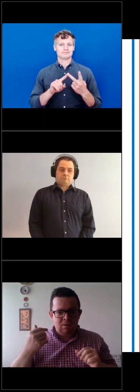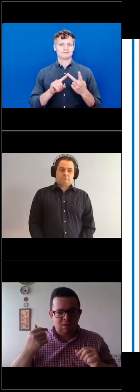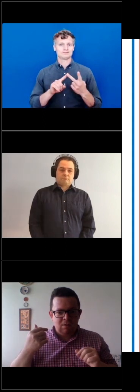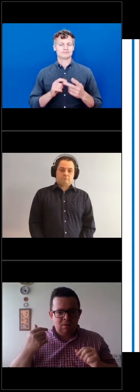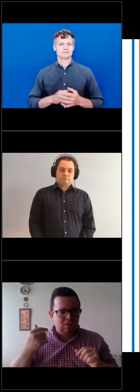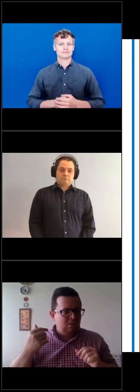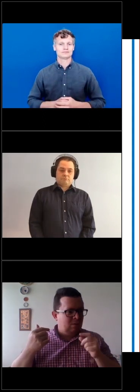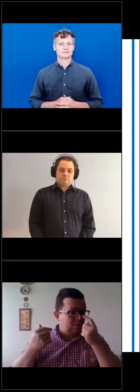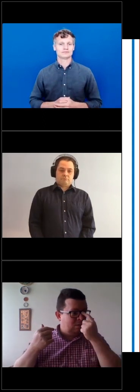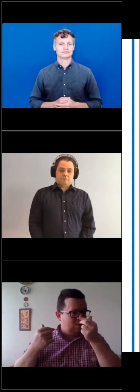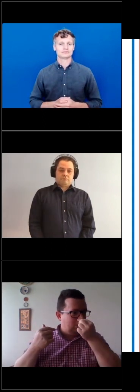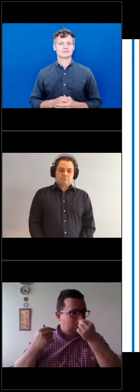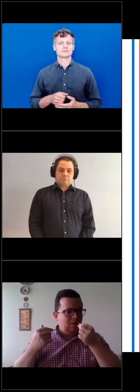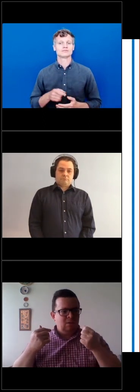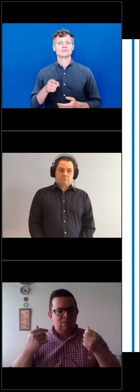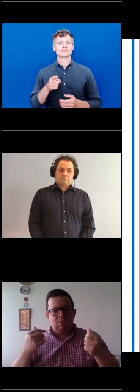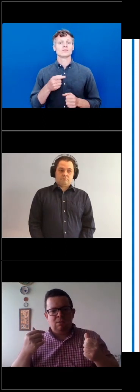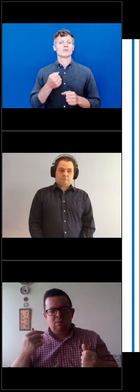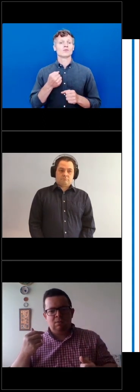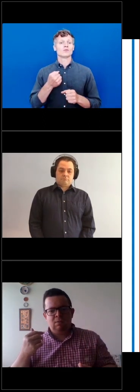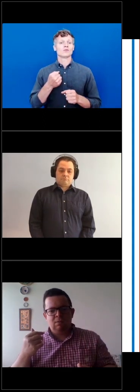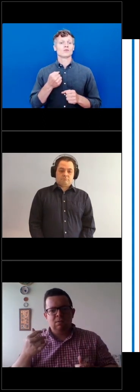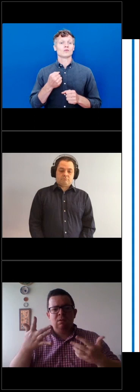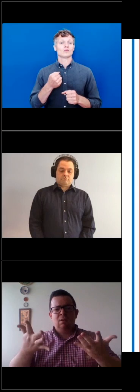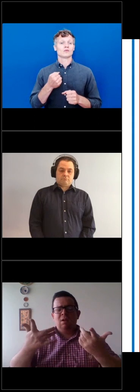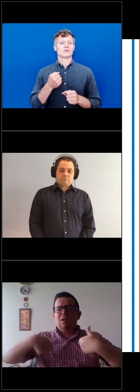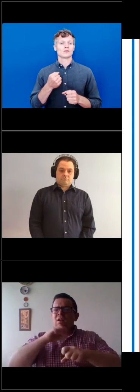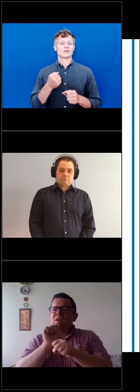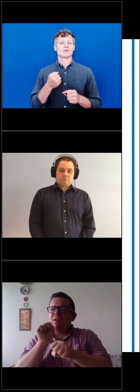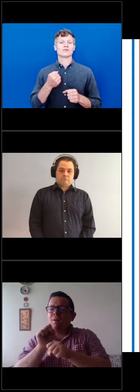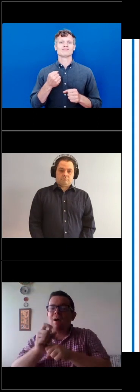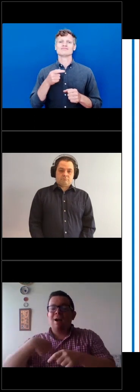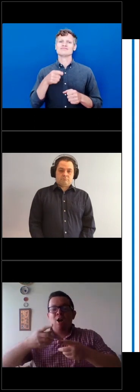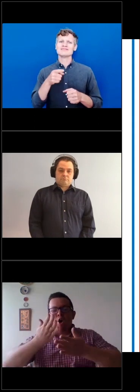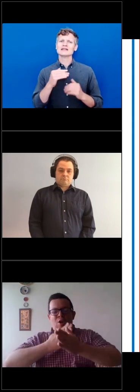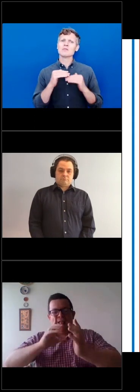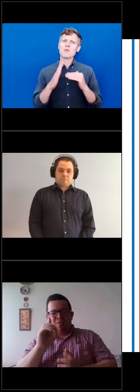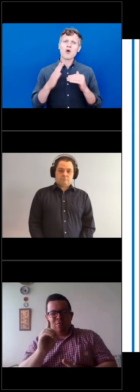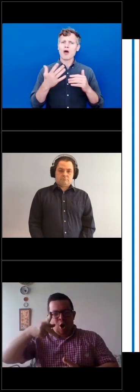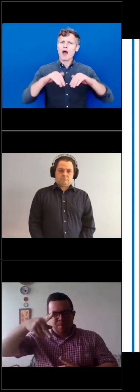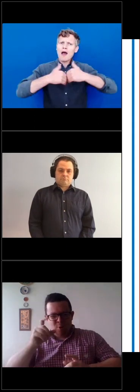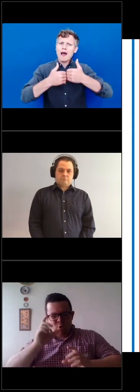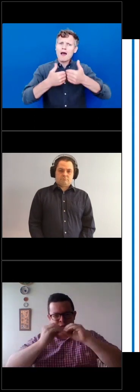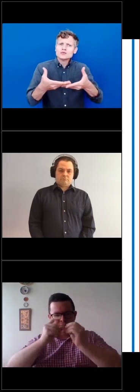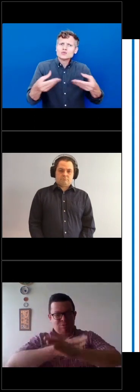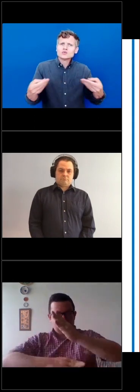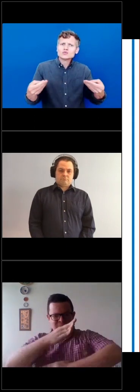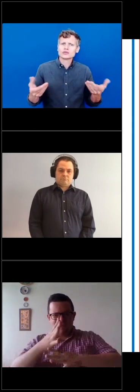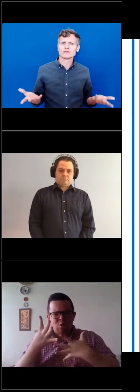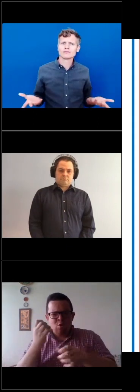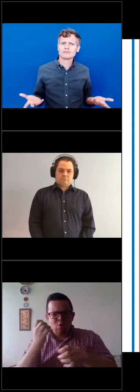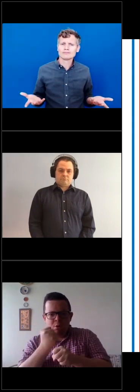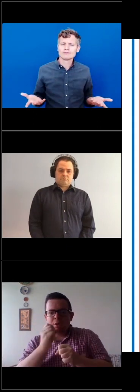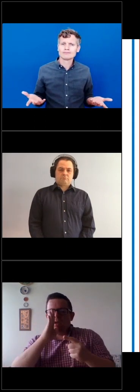is the production of presentation of practical inclusions. The meaningful participation can be direct and